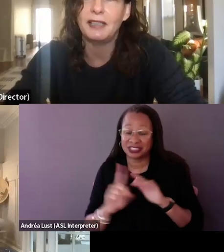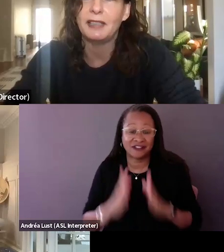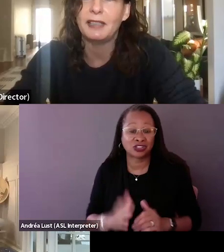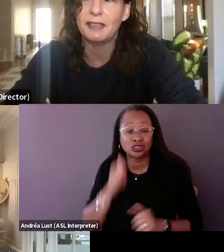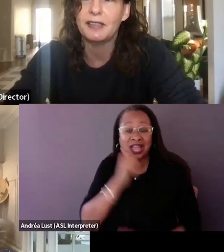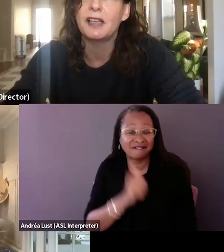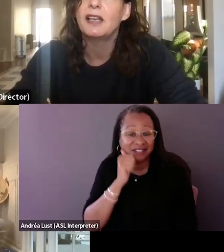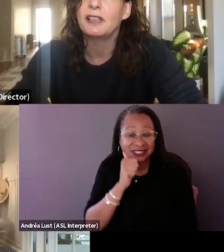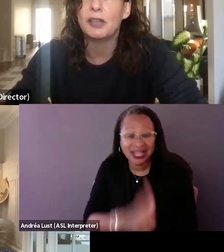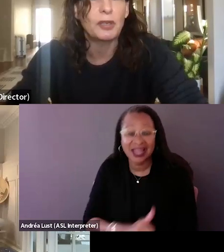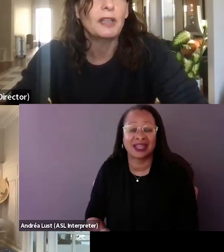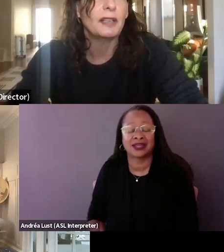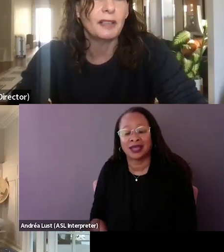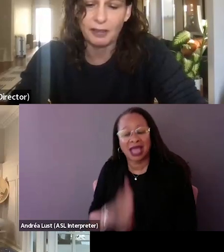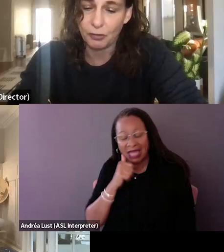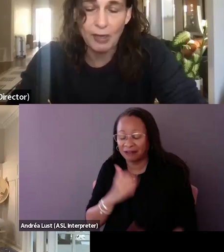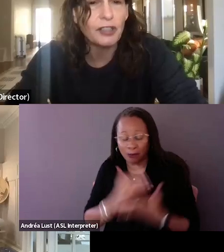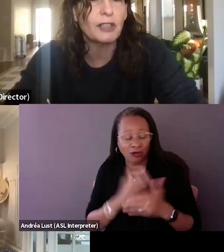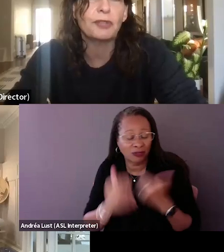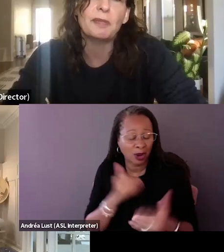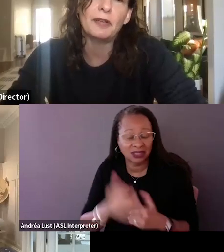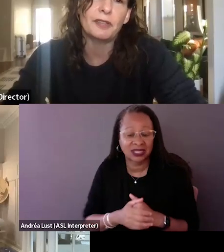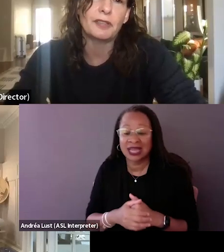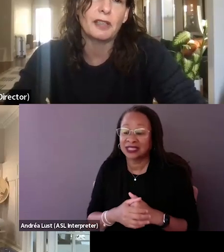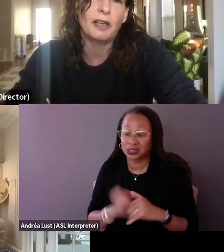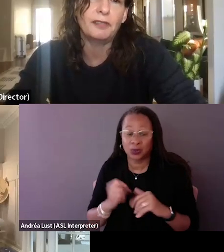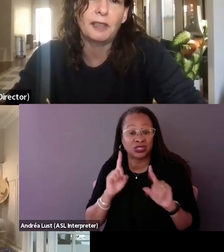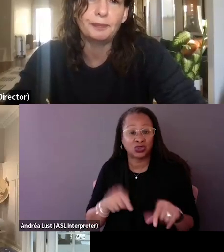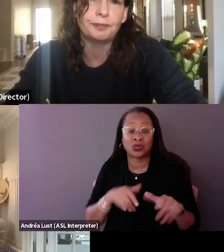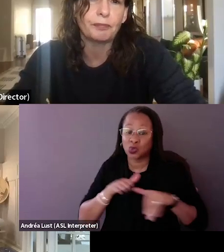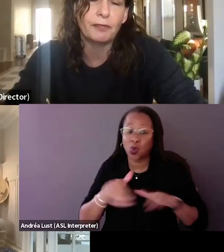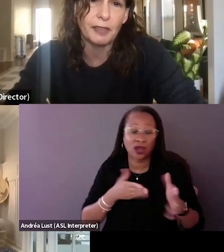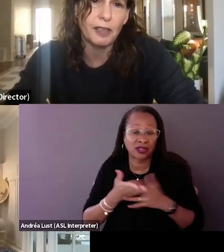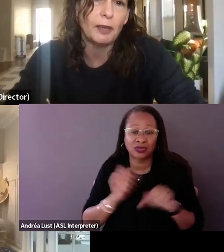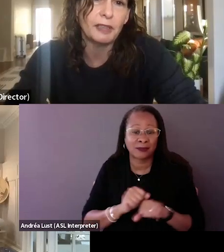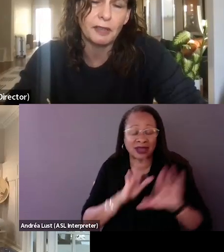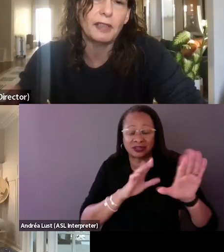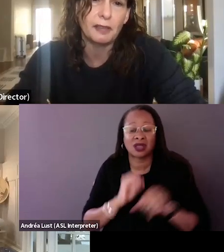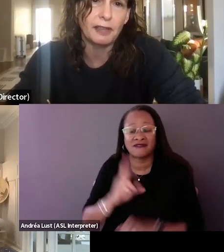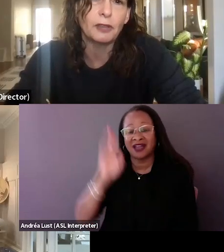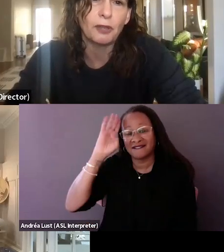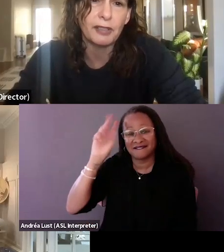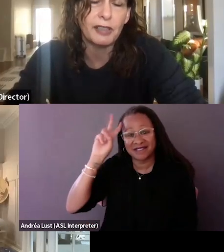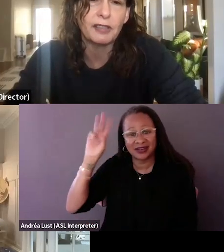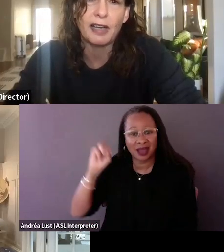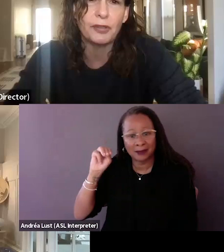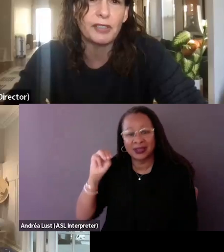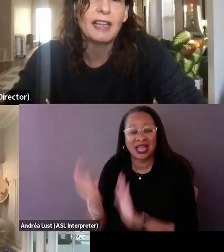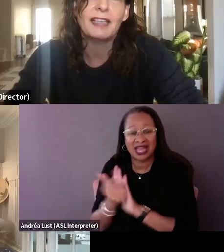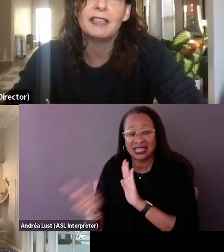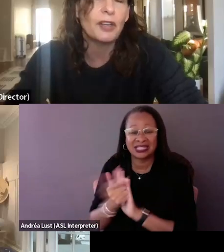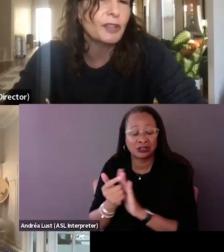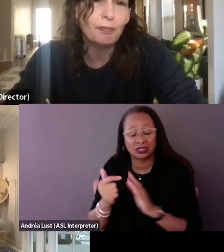So he is, trudging through the mountains of Vietnam as in the illegal crossing into